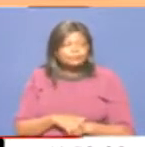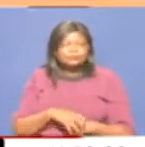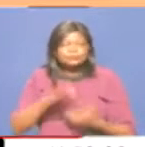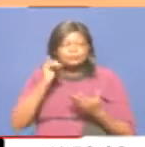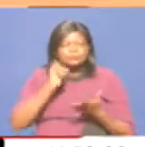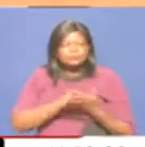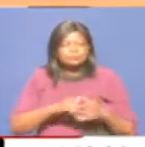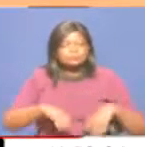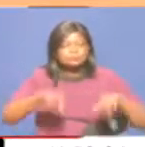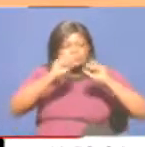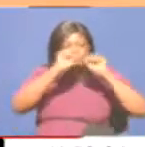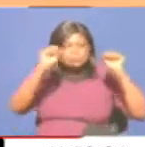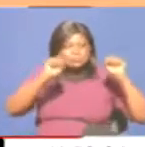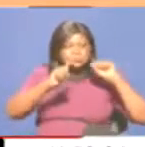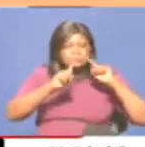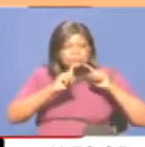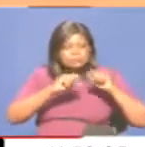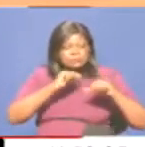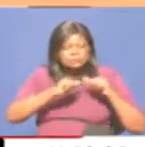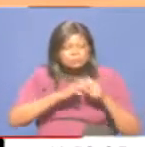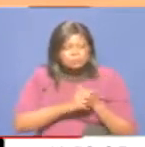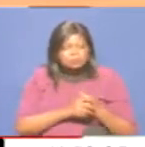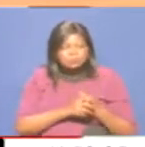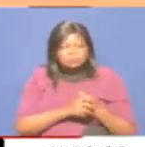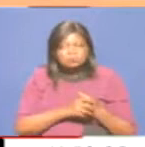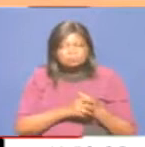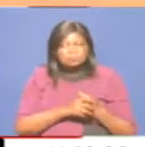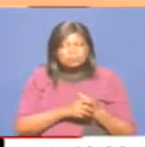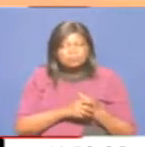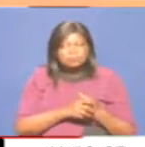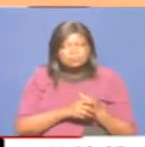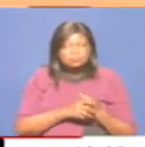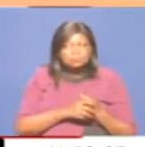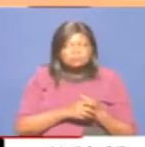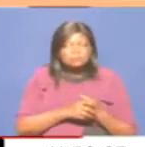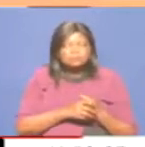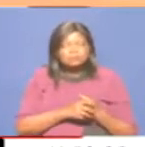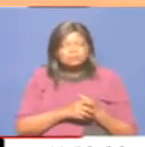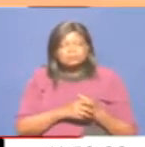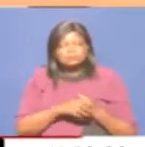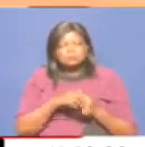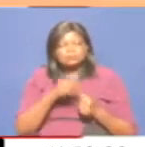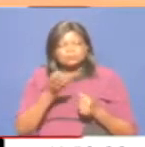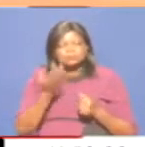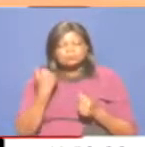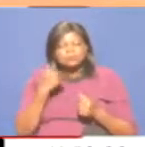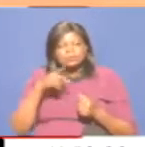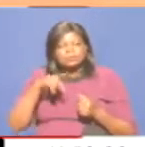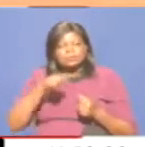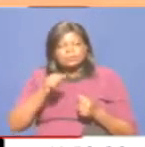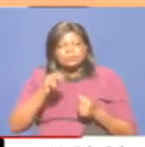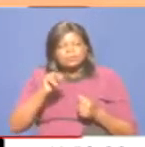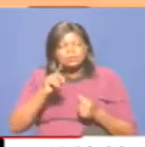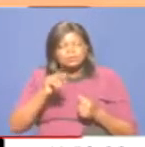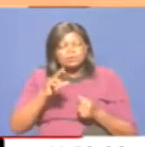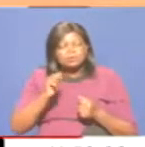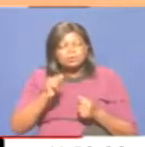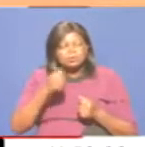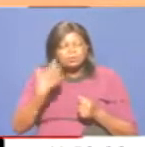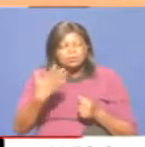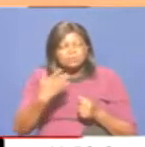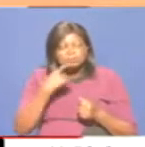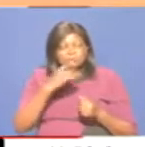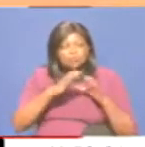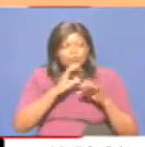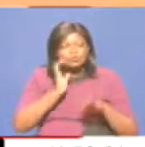the Pandora Papers. Remember, he did promise that when he come back, he'll speak about it. Yes. And he said that this is a conversation that is very good because it's going to put